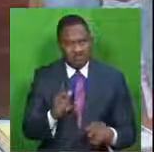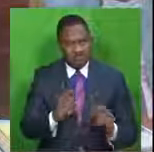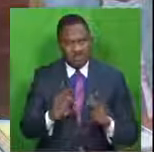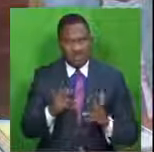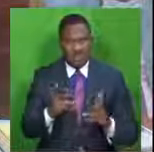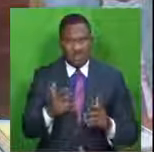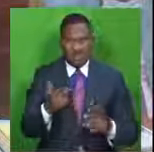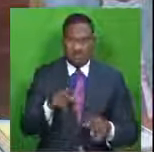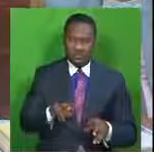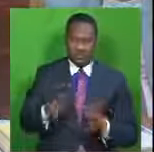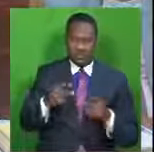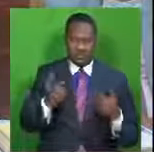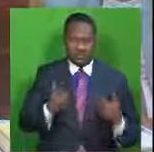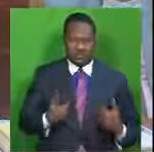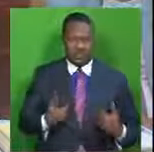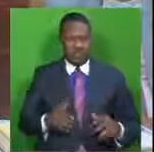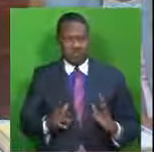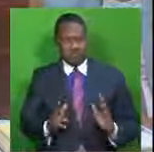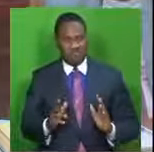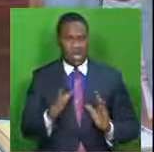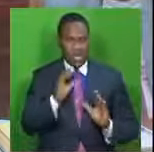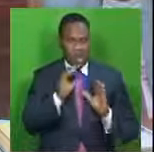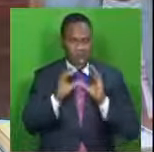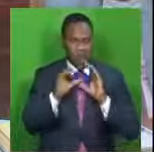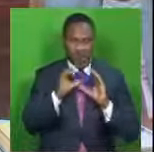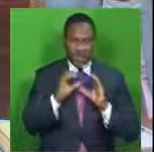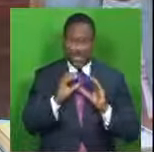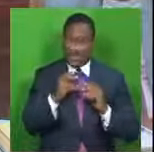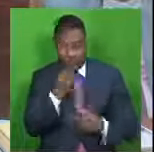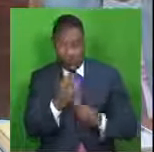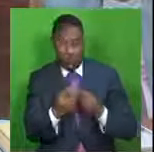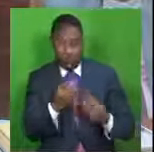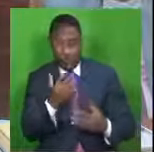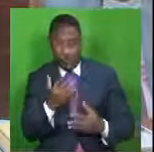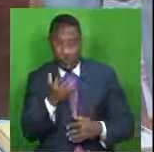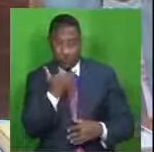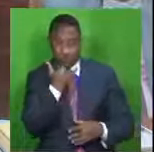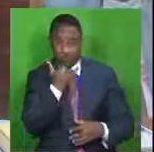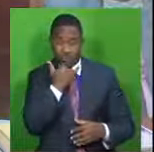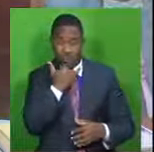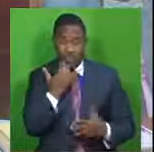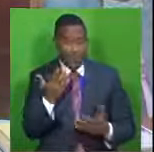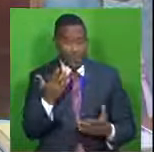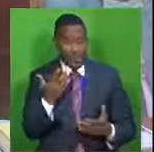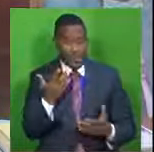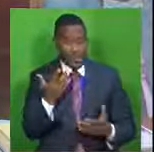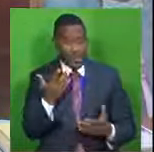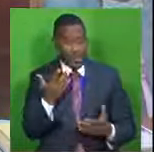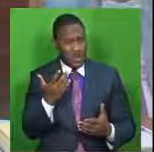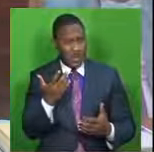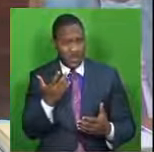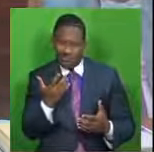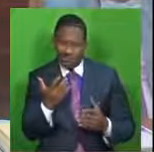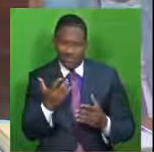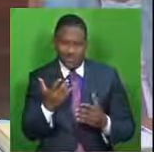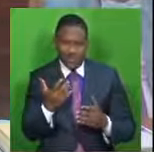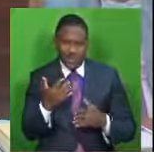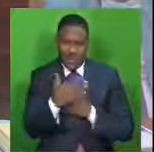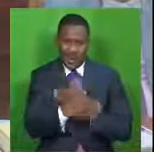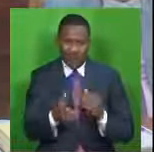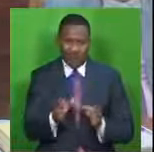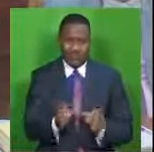the way we communicate that sends the wrong ends up dividing the country against